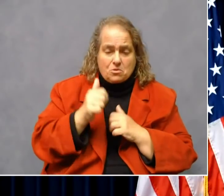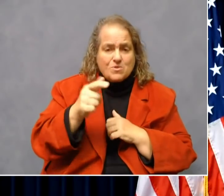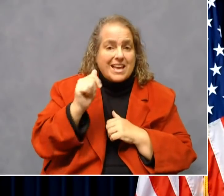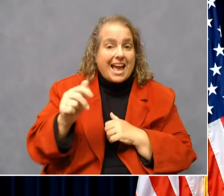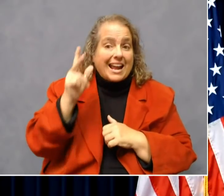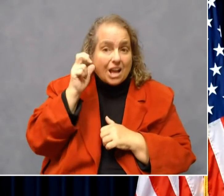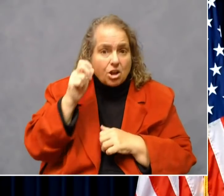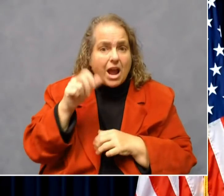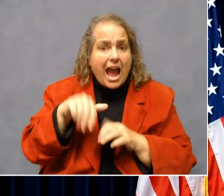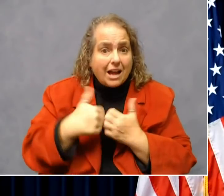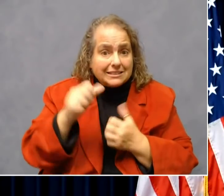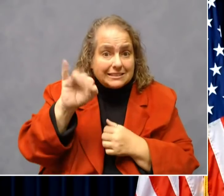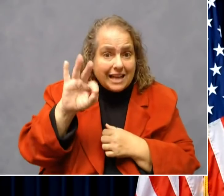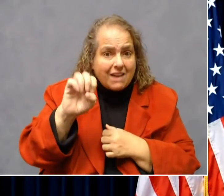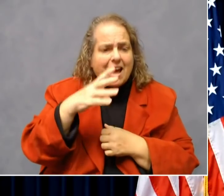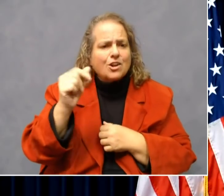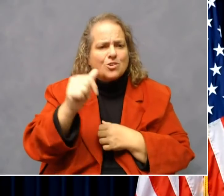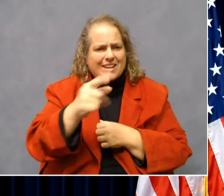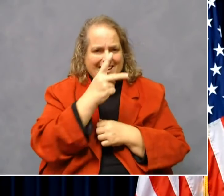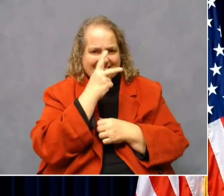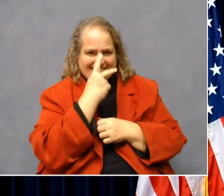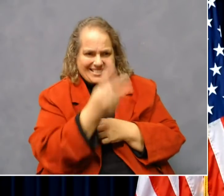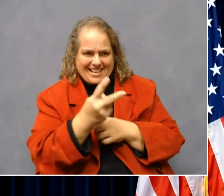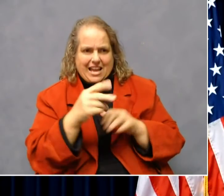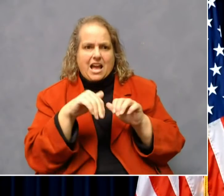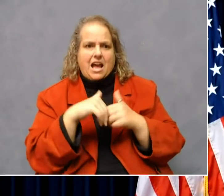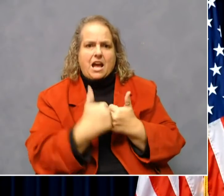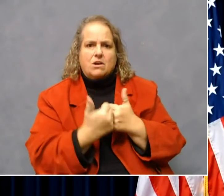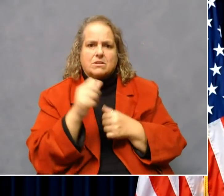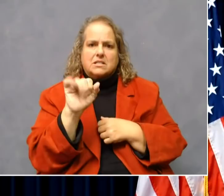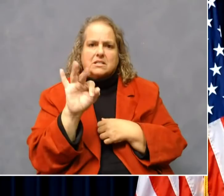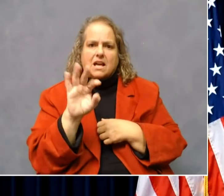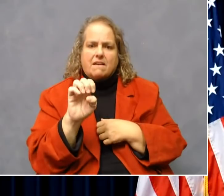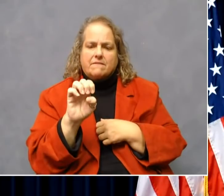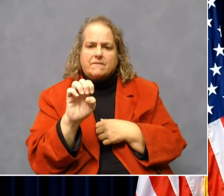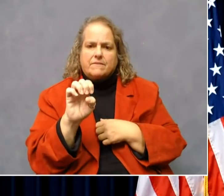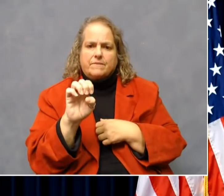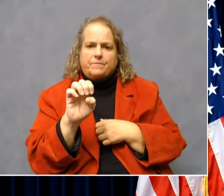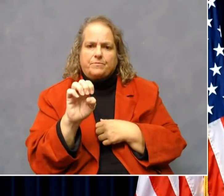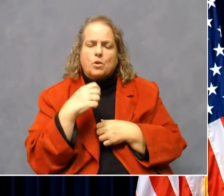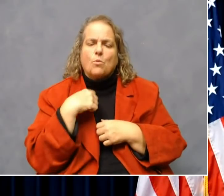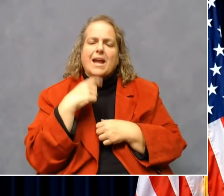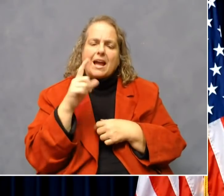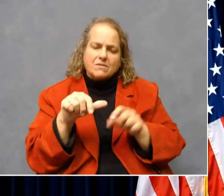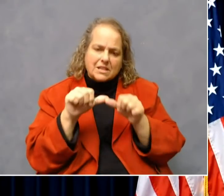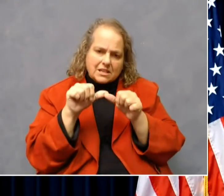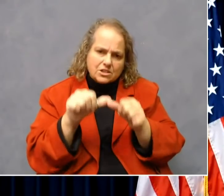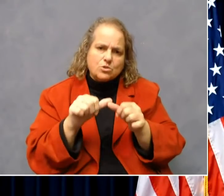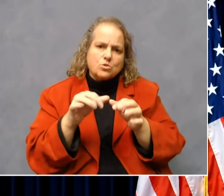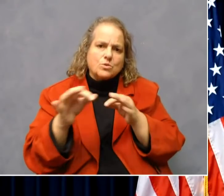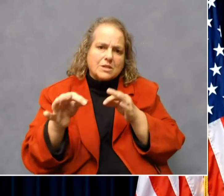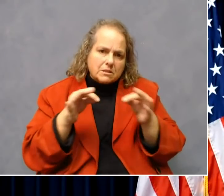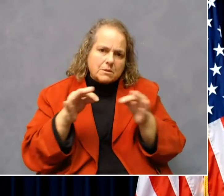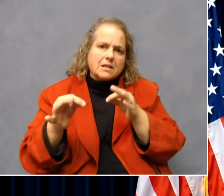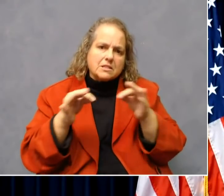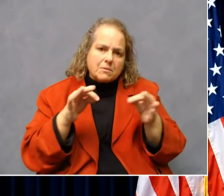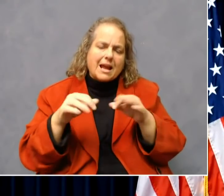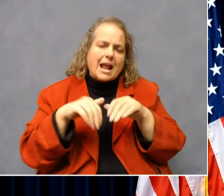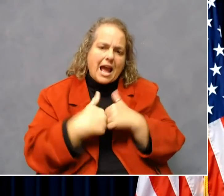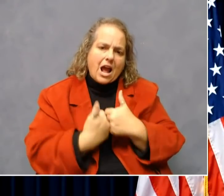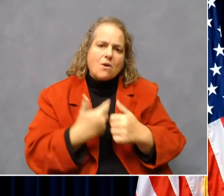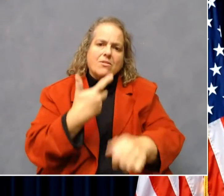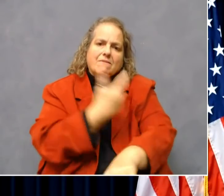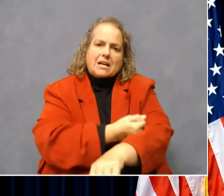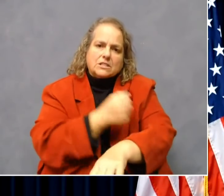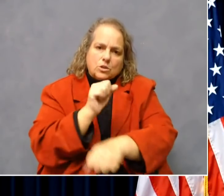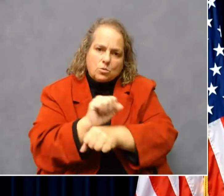firsthand. But we are going to have to continue to explain how the vaccine works, how you can get it.